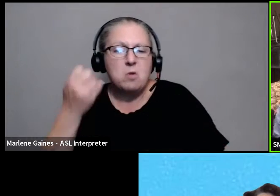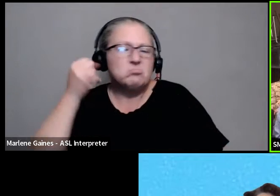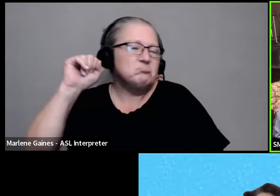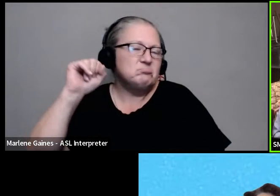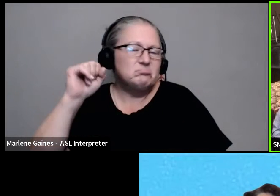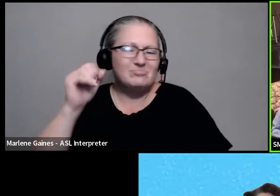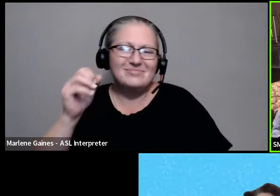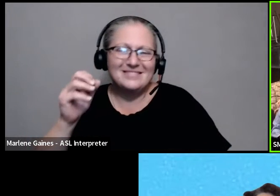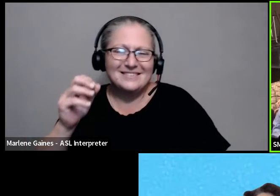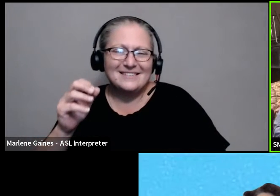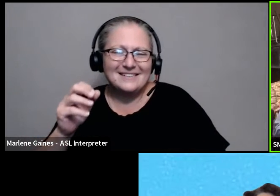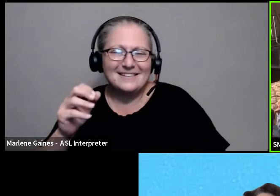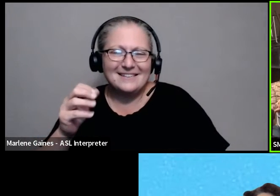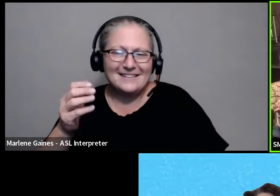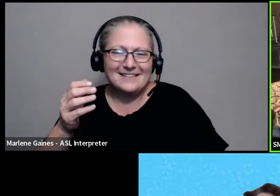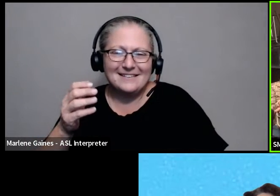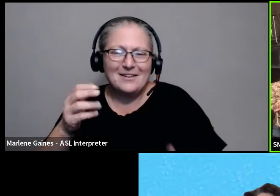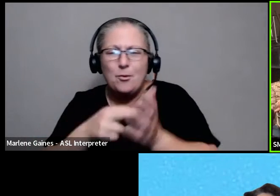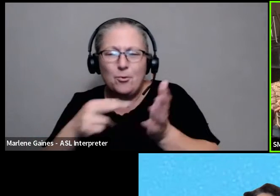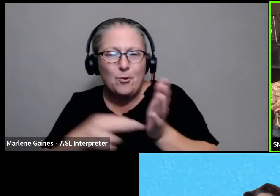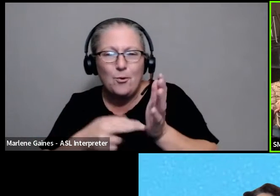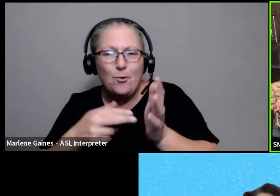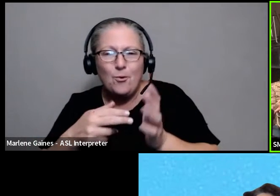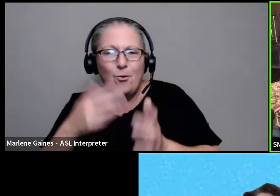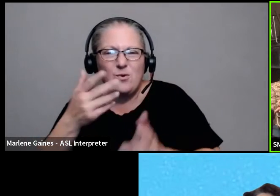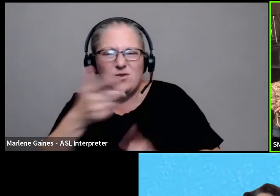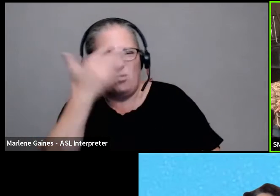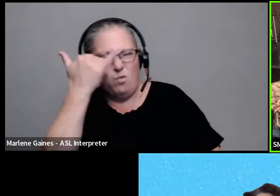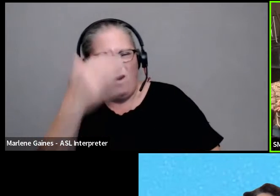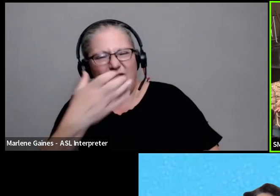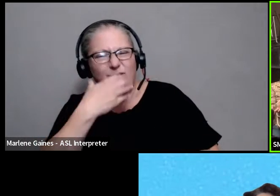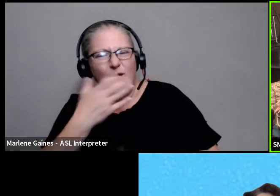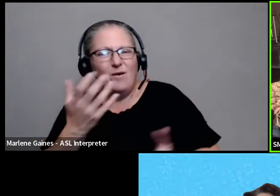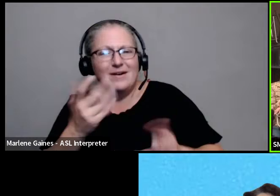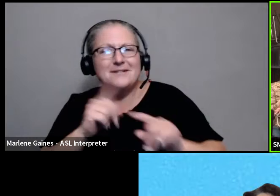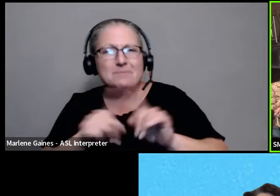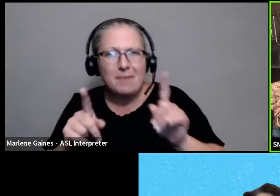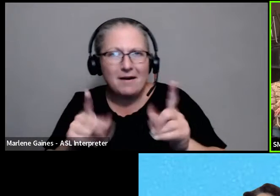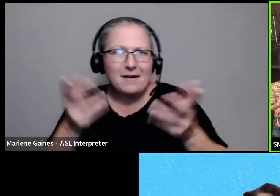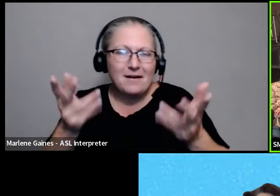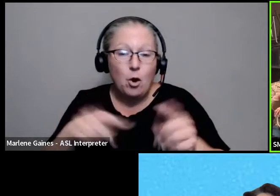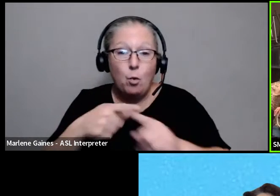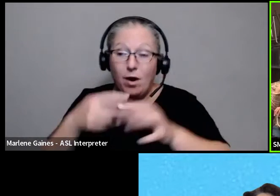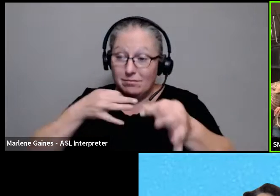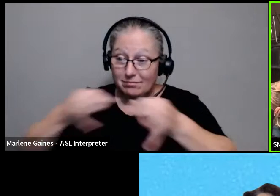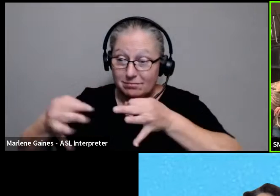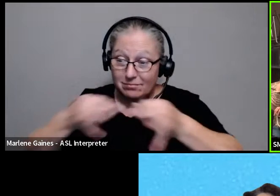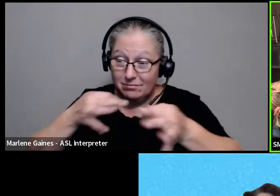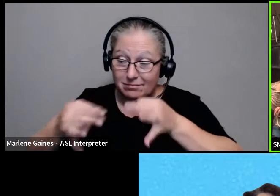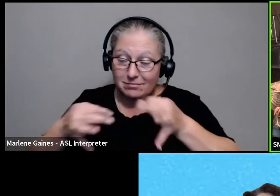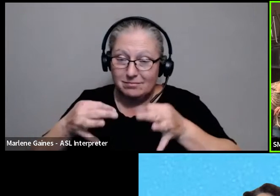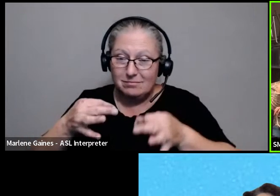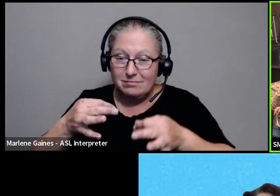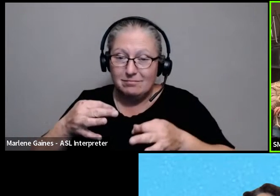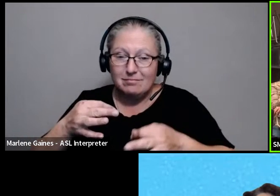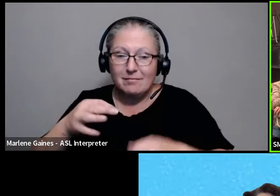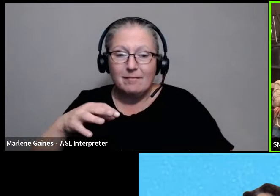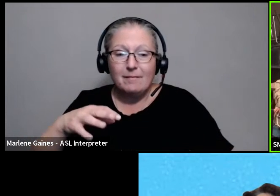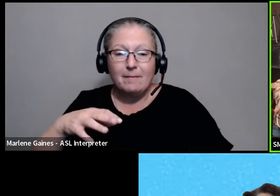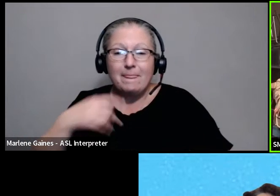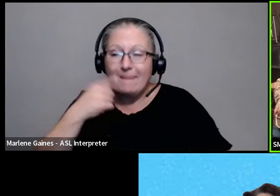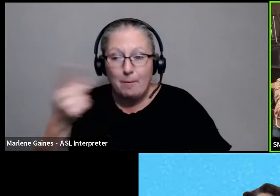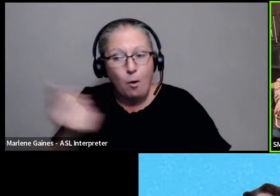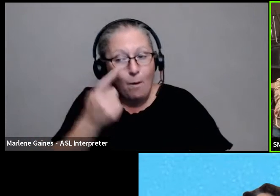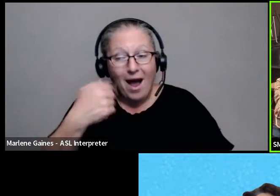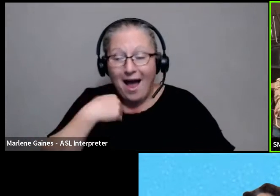against, the rules of like, why are you making us do this? But then when you explain to them, it's just like, you always have access. So